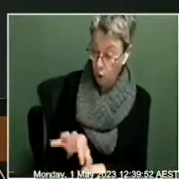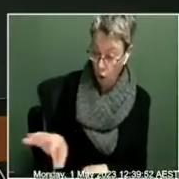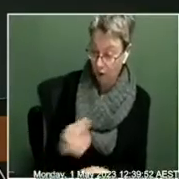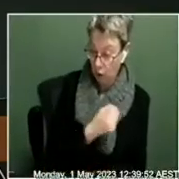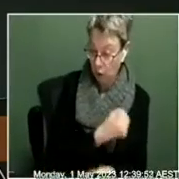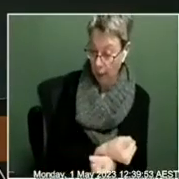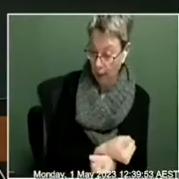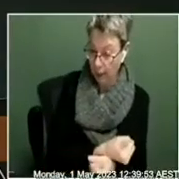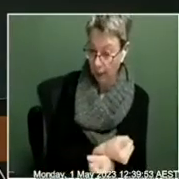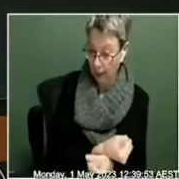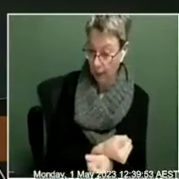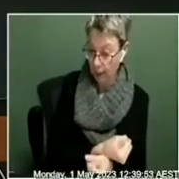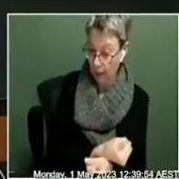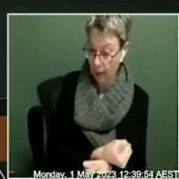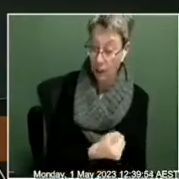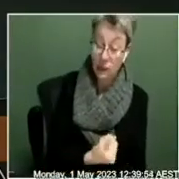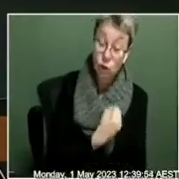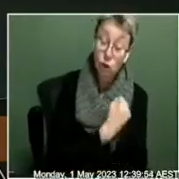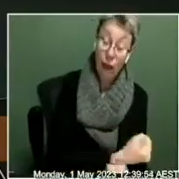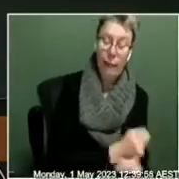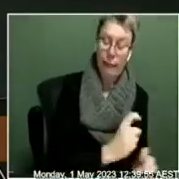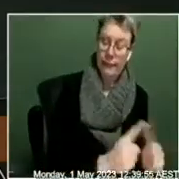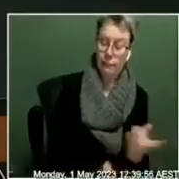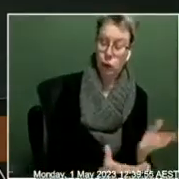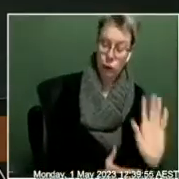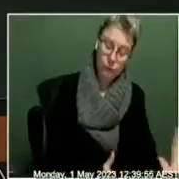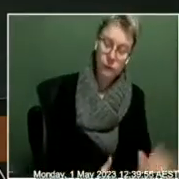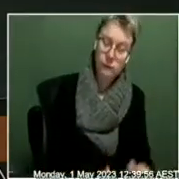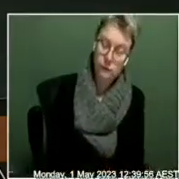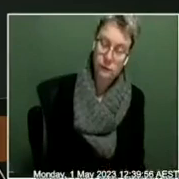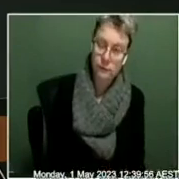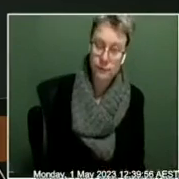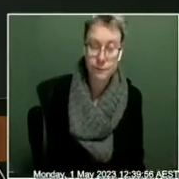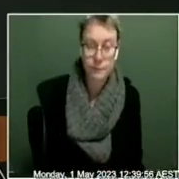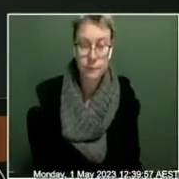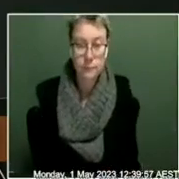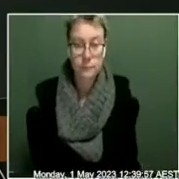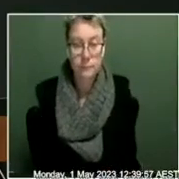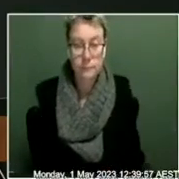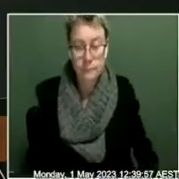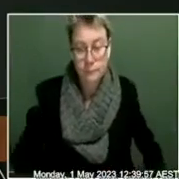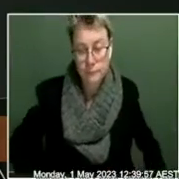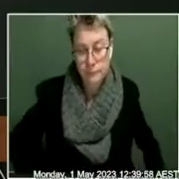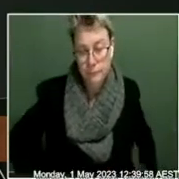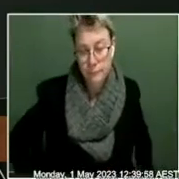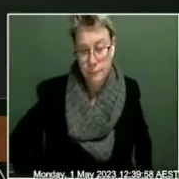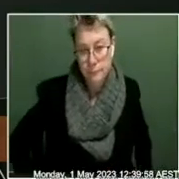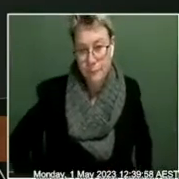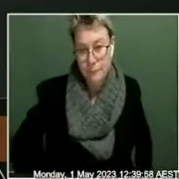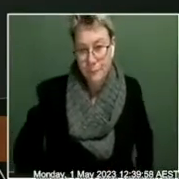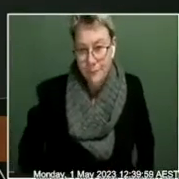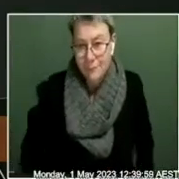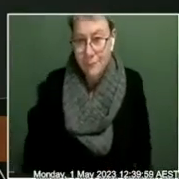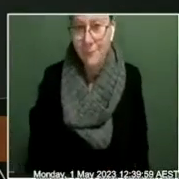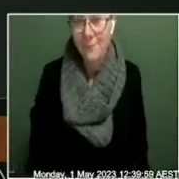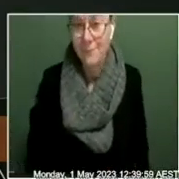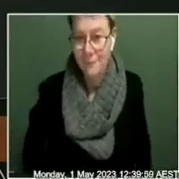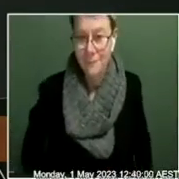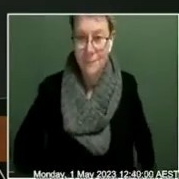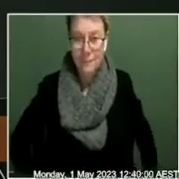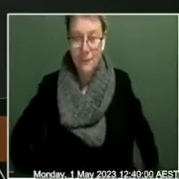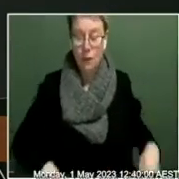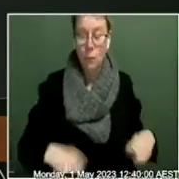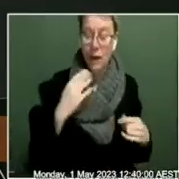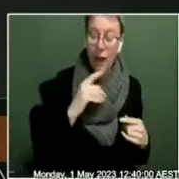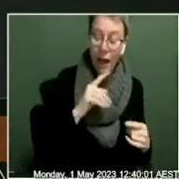They're still in state care. They're under the care of the state. No one should die